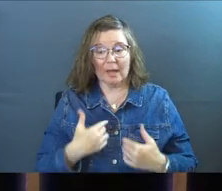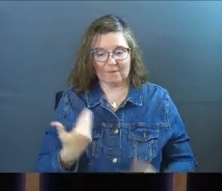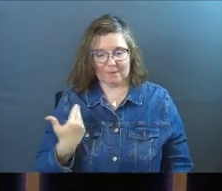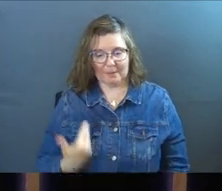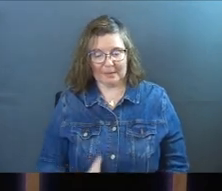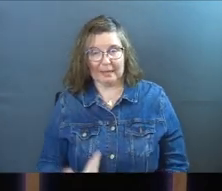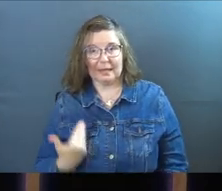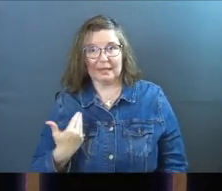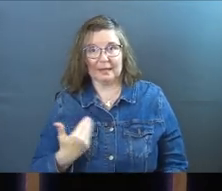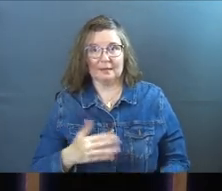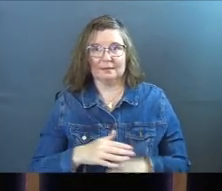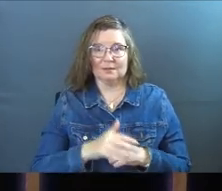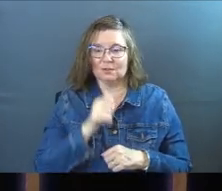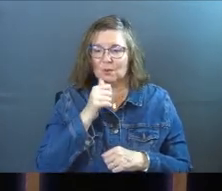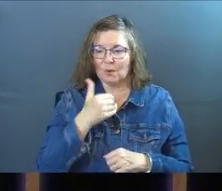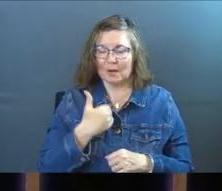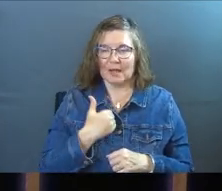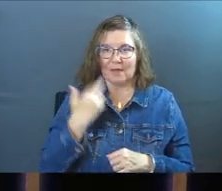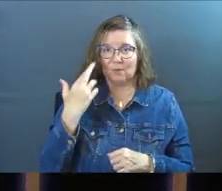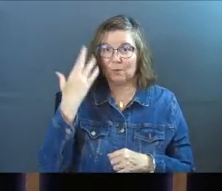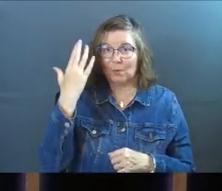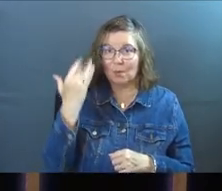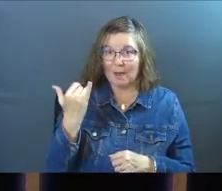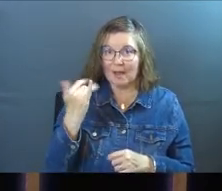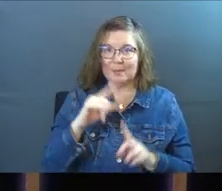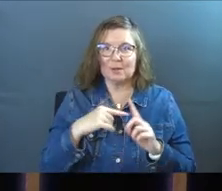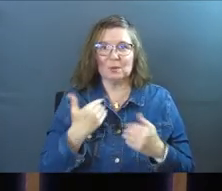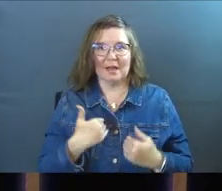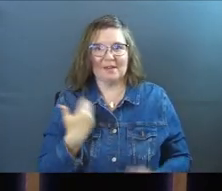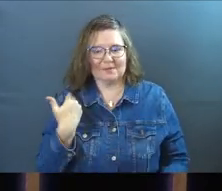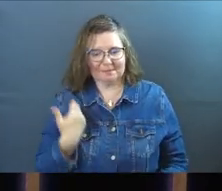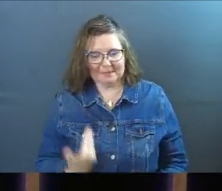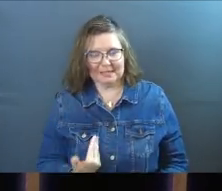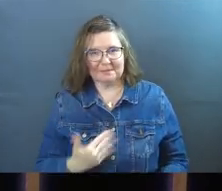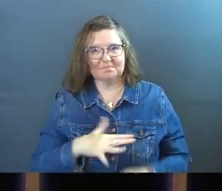me. You don't have the reason why, but you have me.